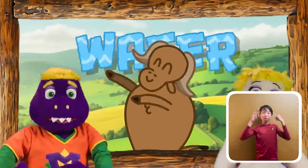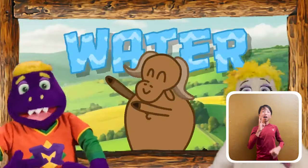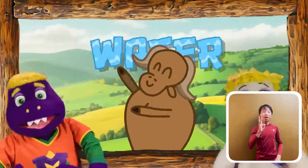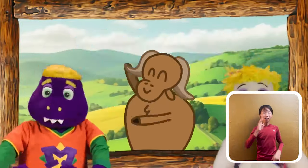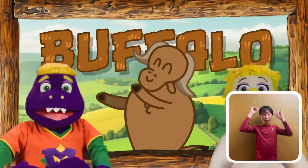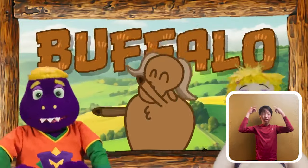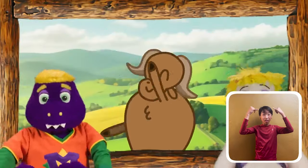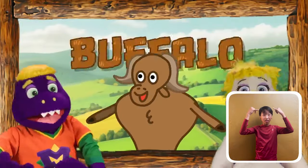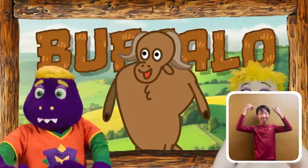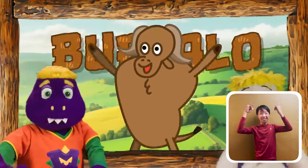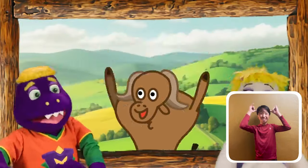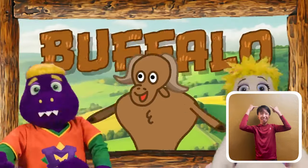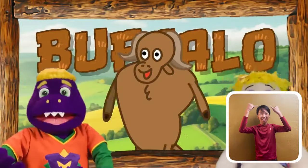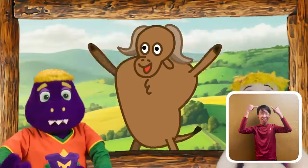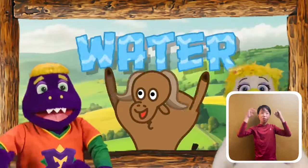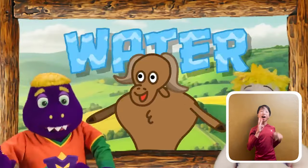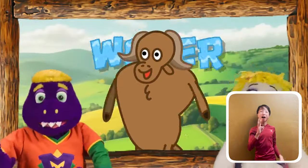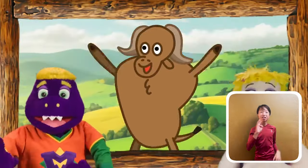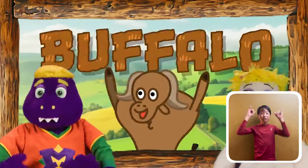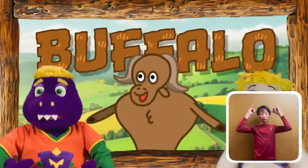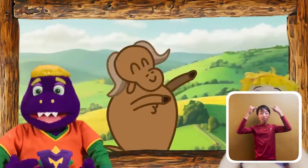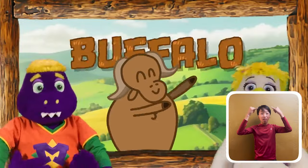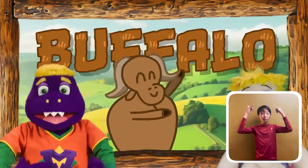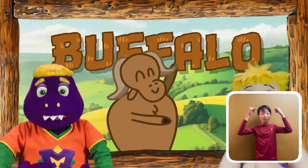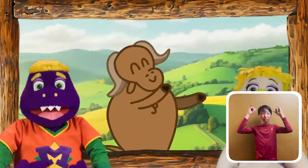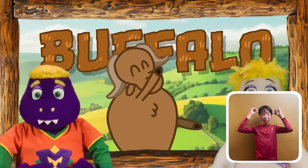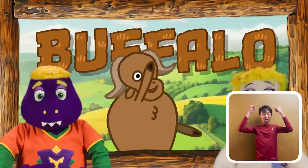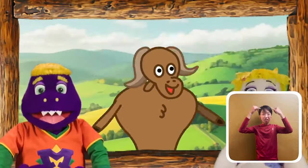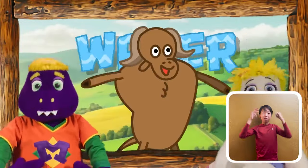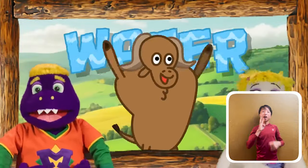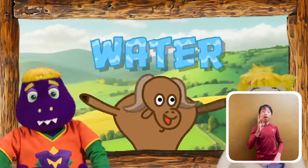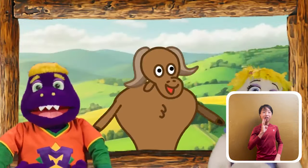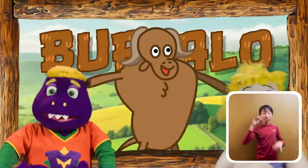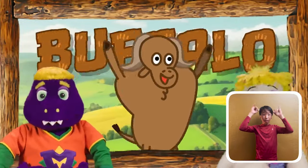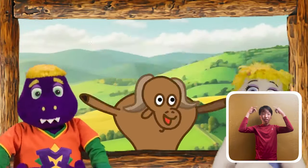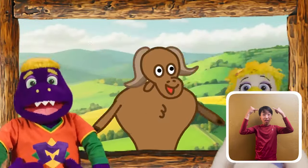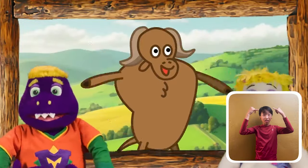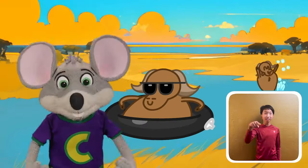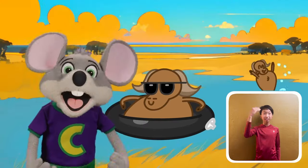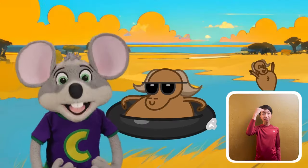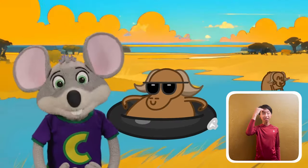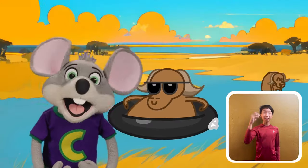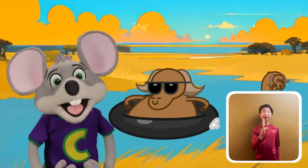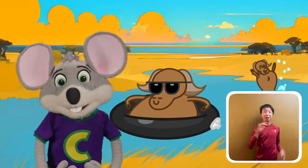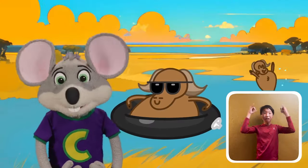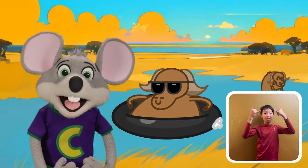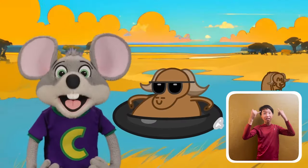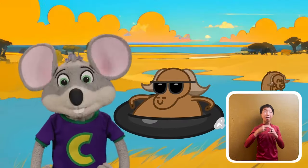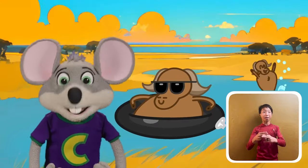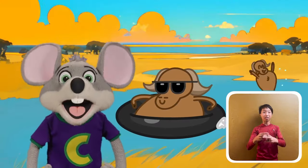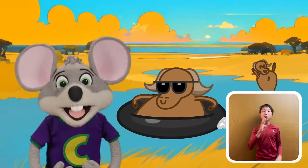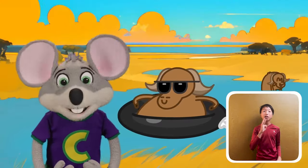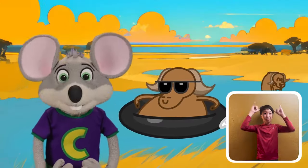buffalo buffalo water buffalo buffalo buffalo water buffalo buffalo buffalo water did you know that water